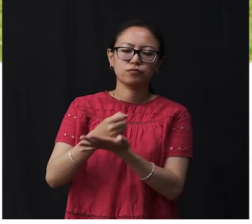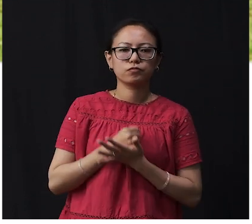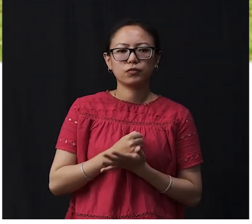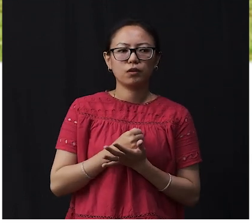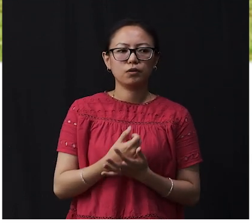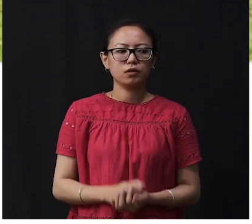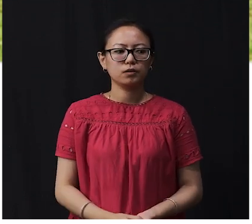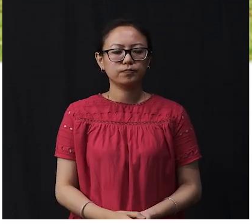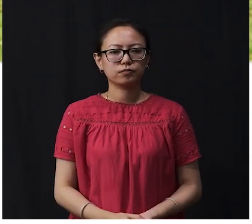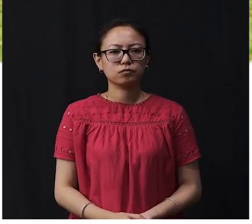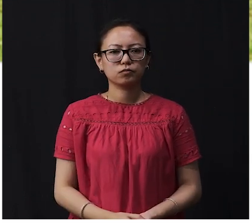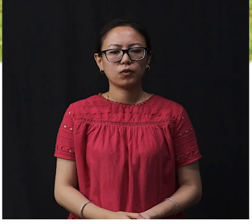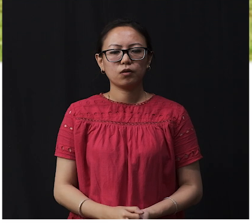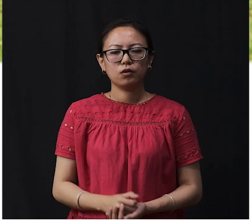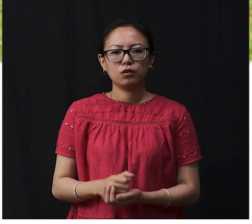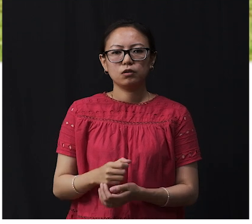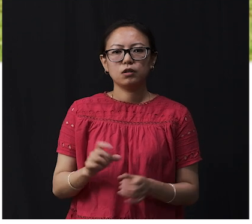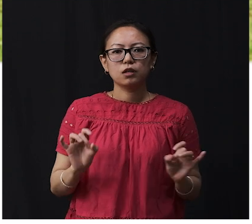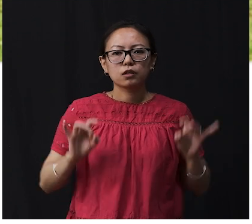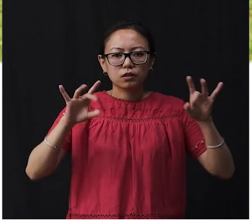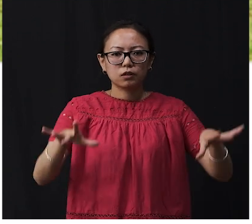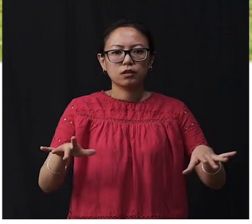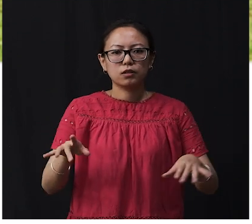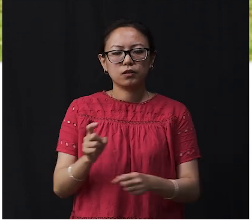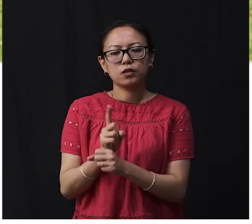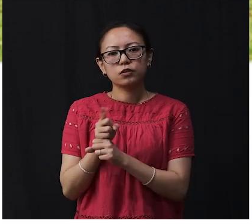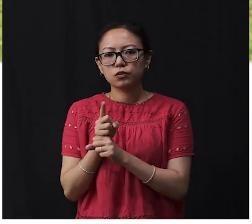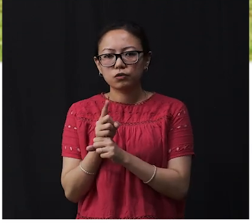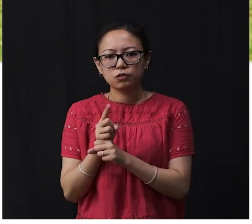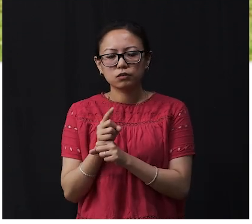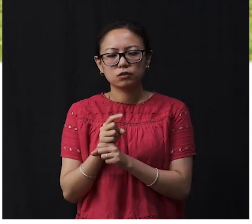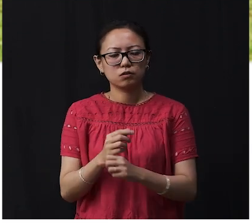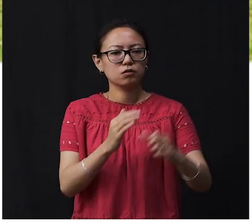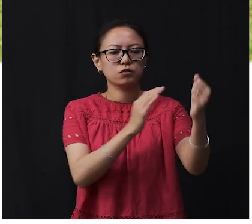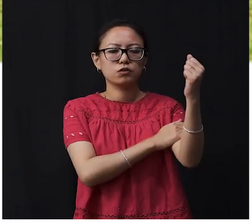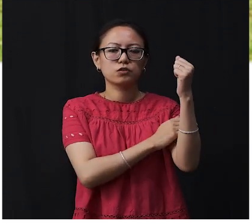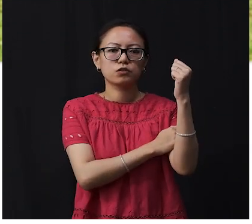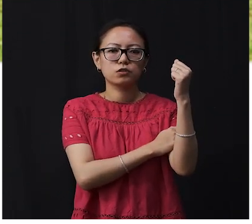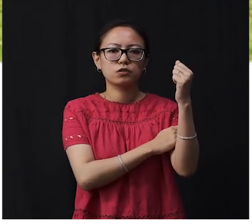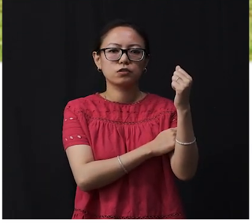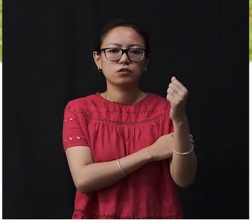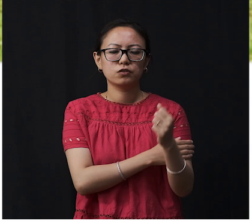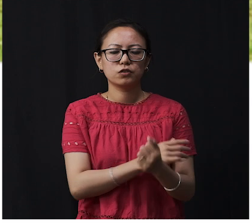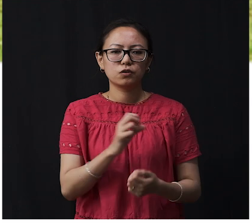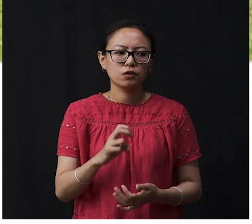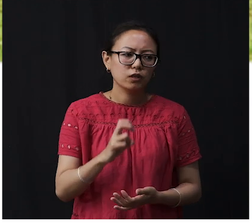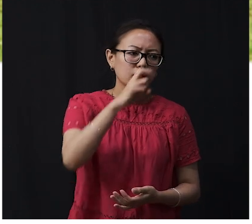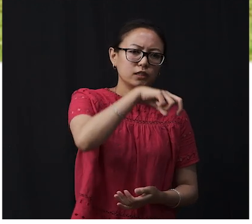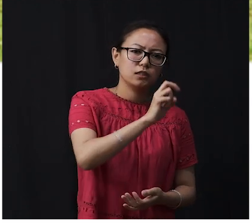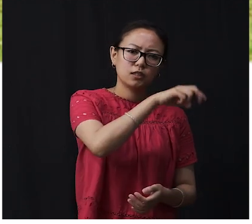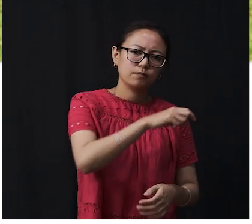kangaroo tails are strong. They can jump on their tail. They can bounce on their tail. So the kangaroo